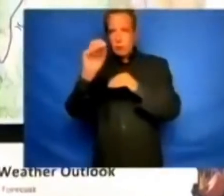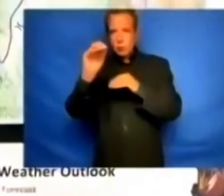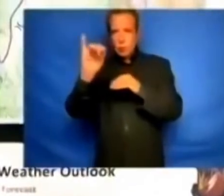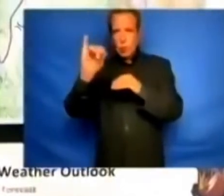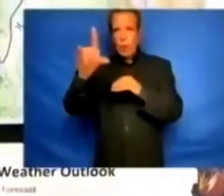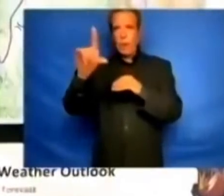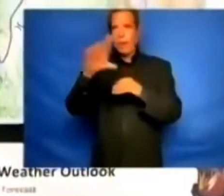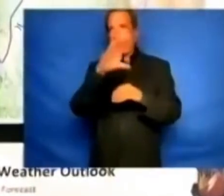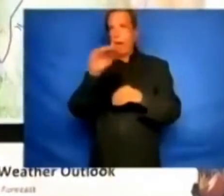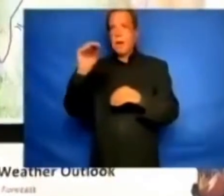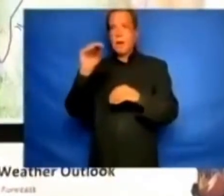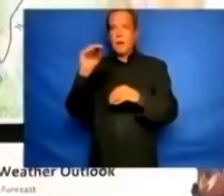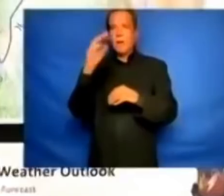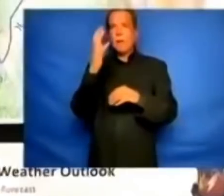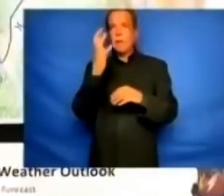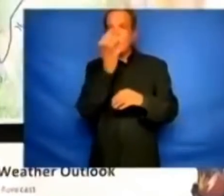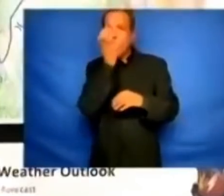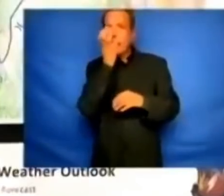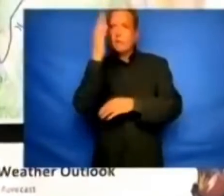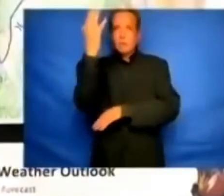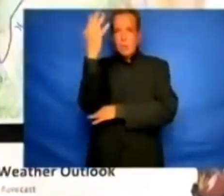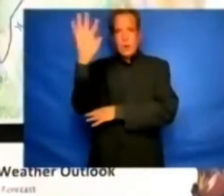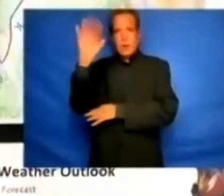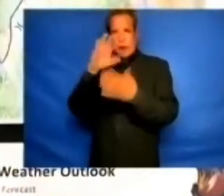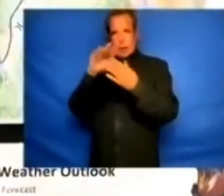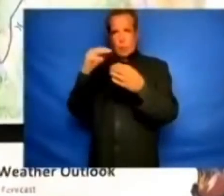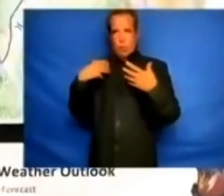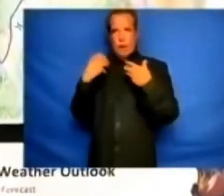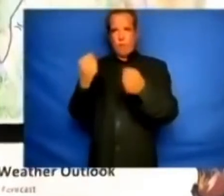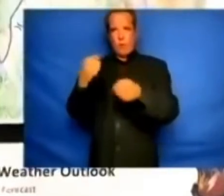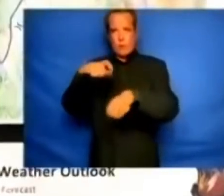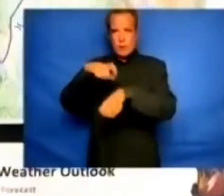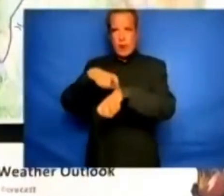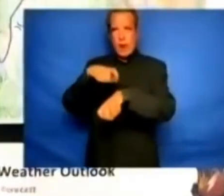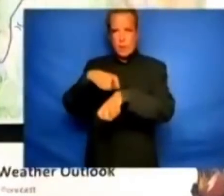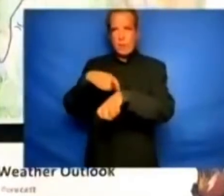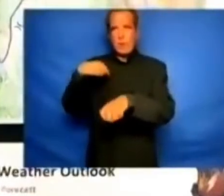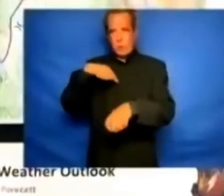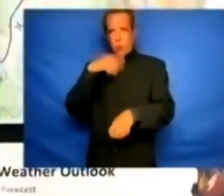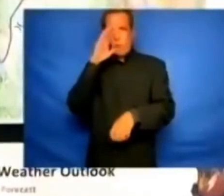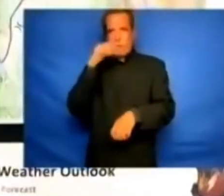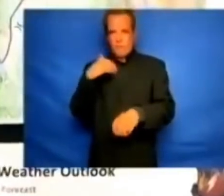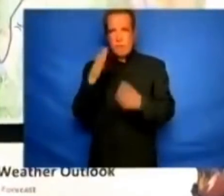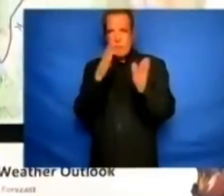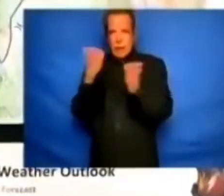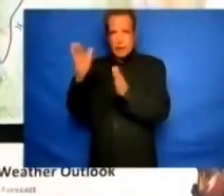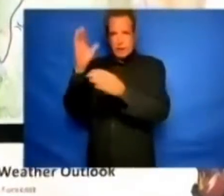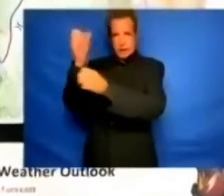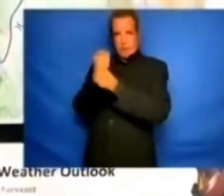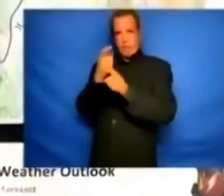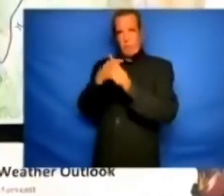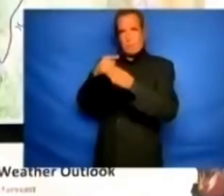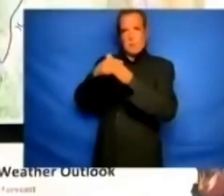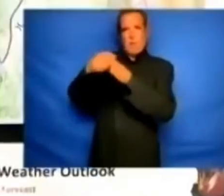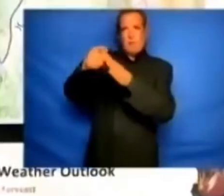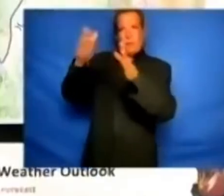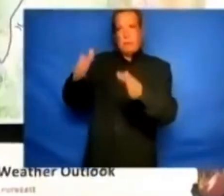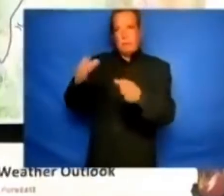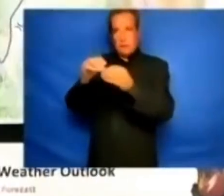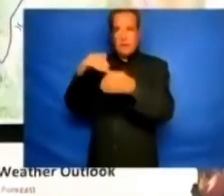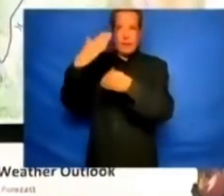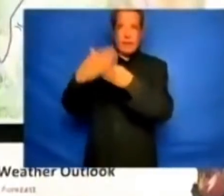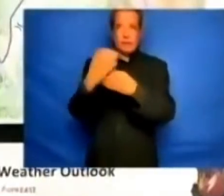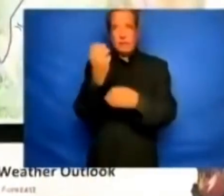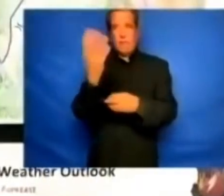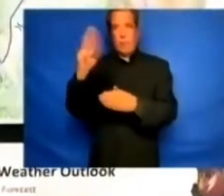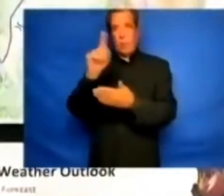as the recovery phase of the Caldor incident. I will have that plan from those specialists probably within the next couple weeks, and we